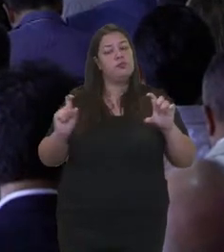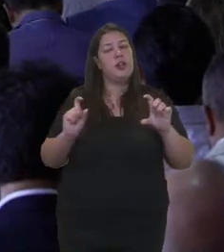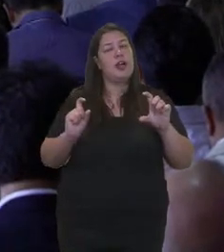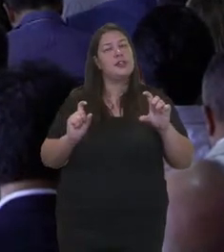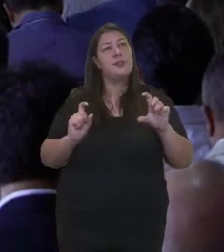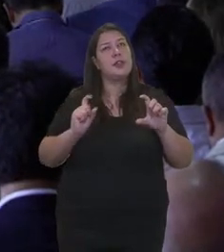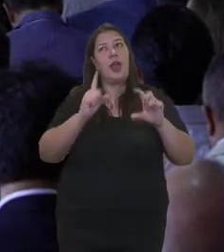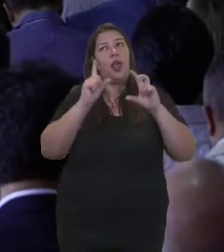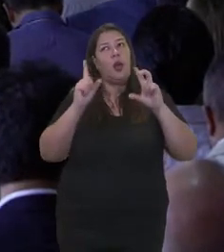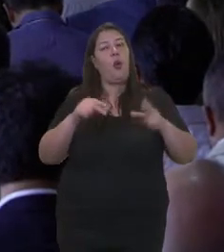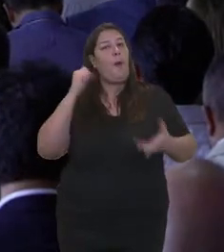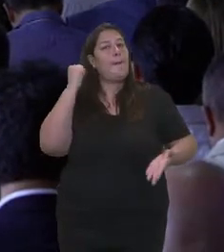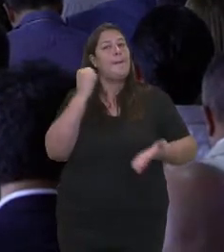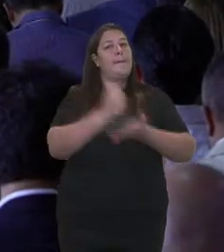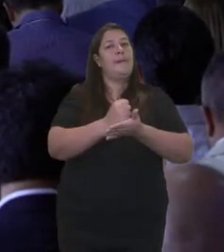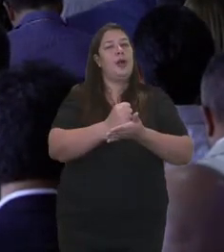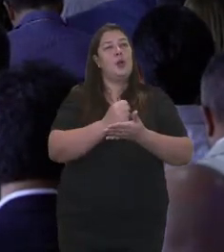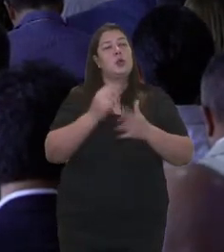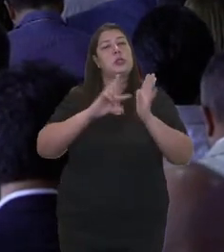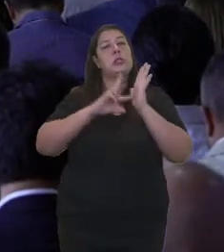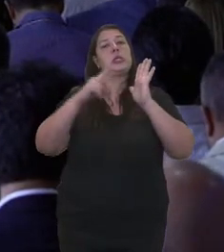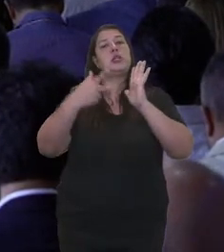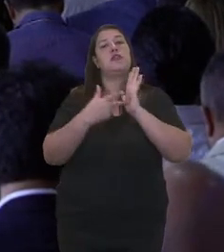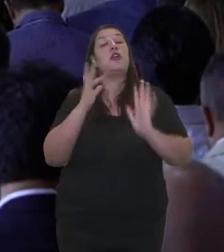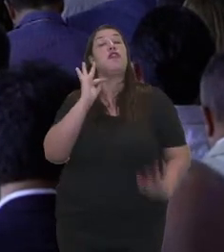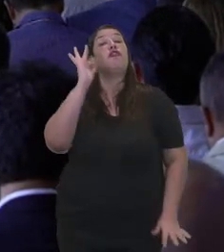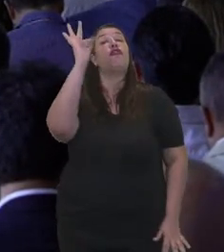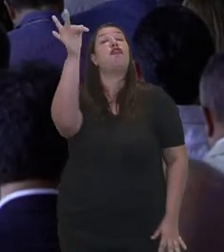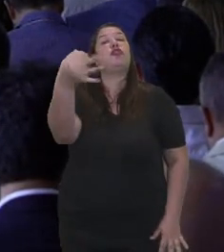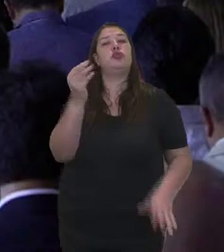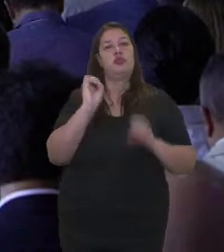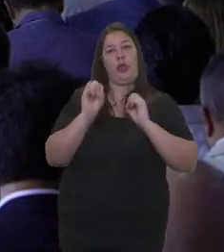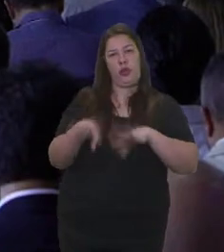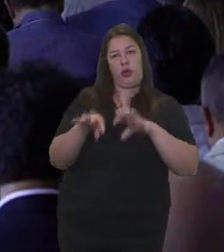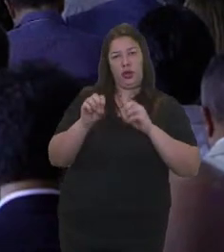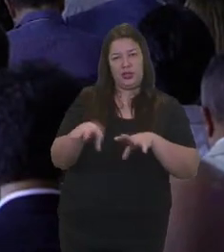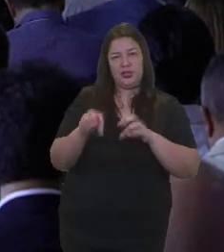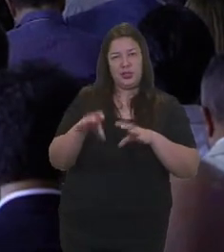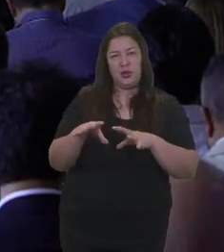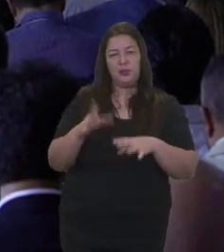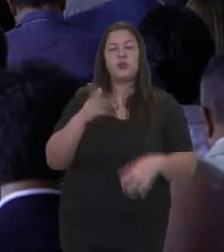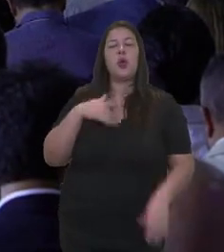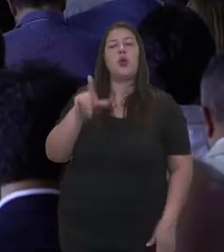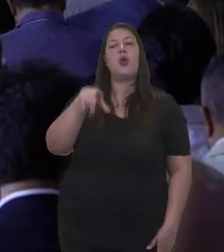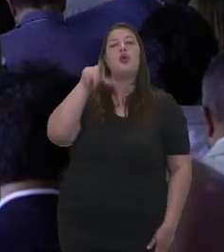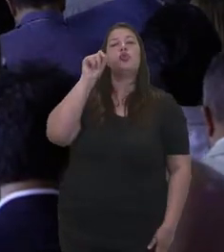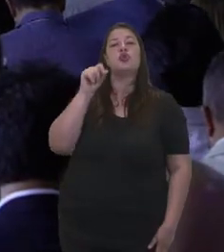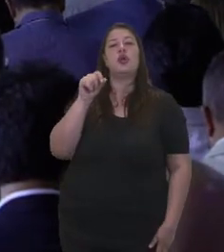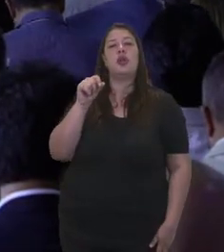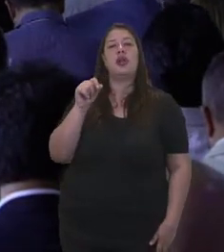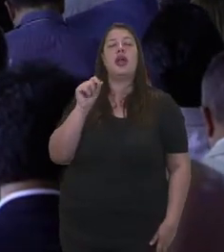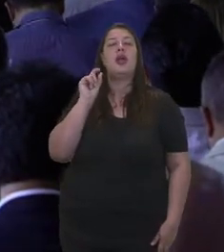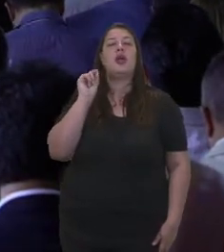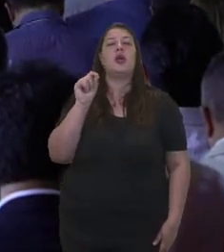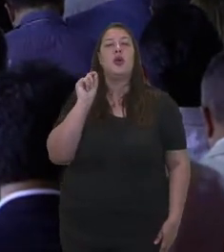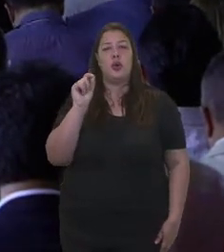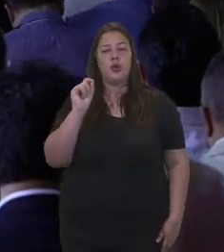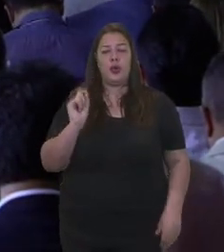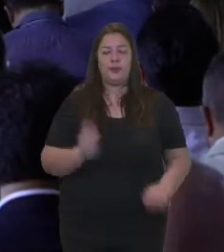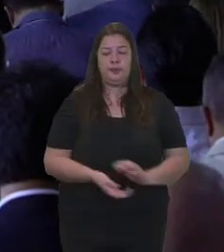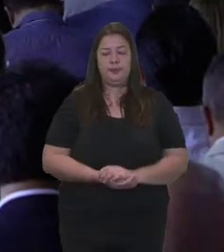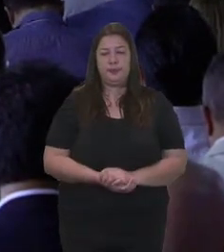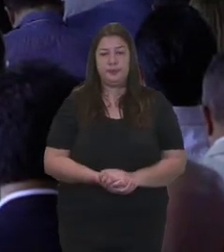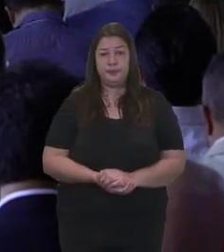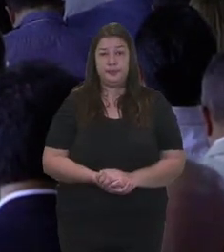symbolic phrase that will synthesize what means the future in education. And I chose a phrase of Malcolm Mix that